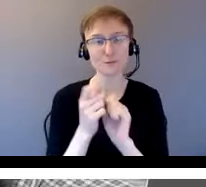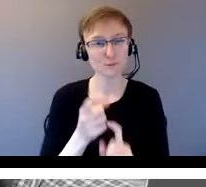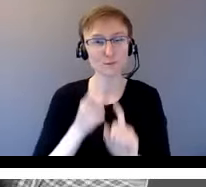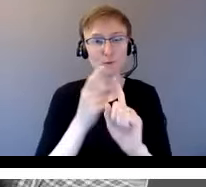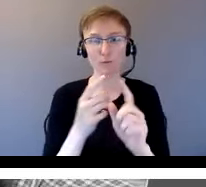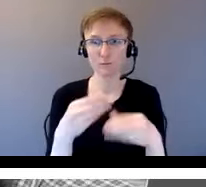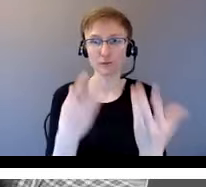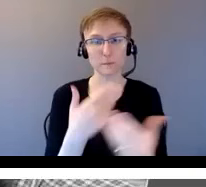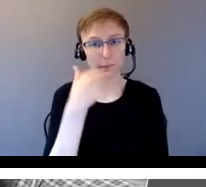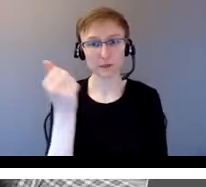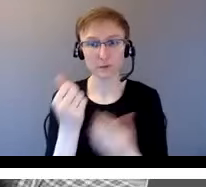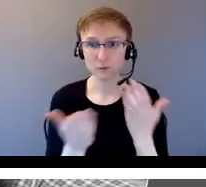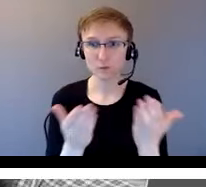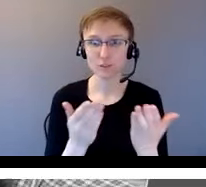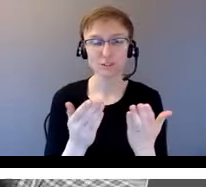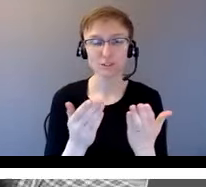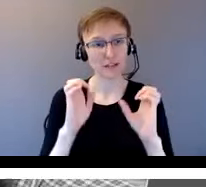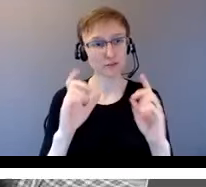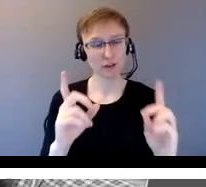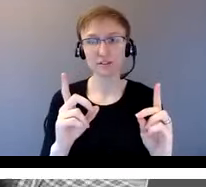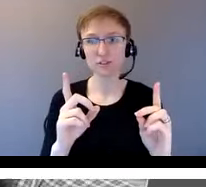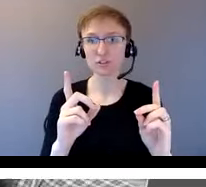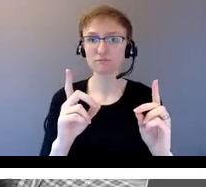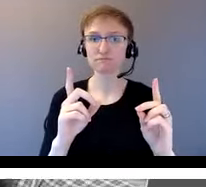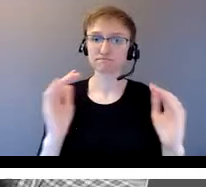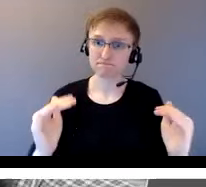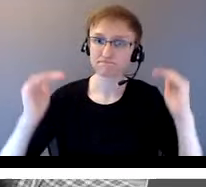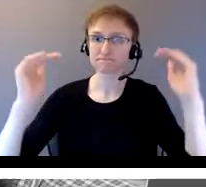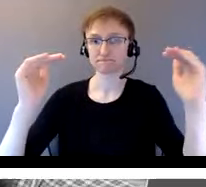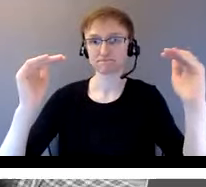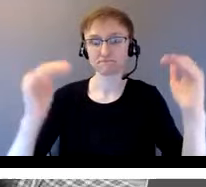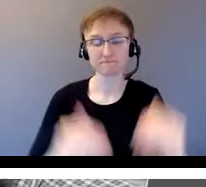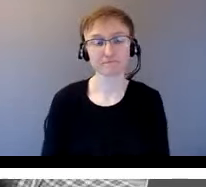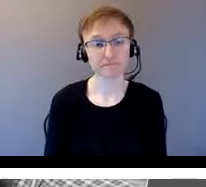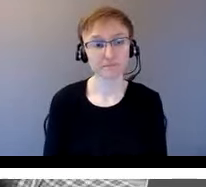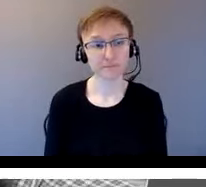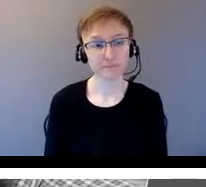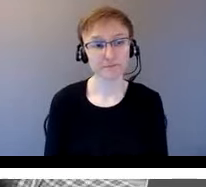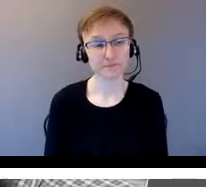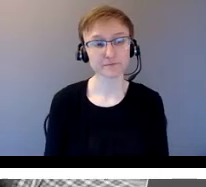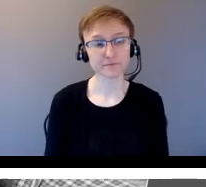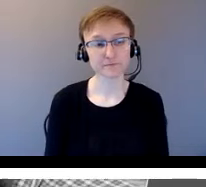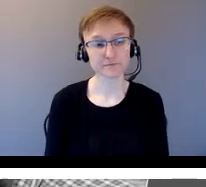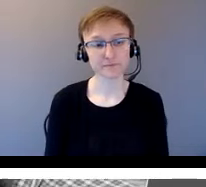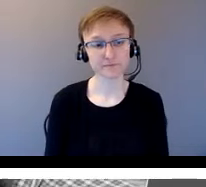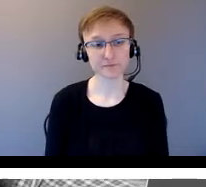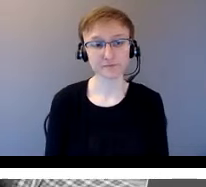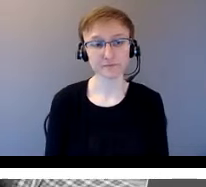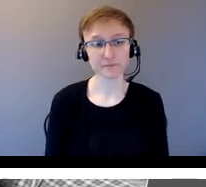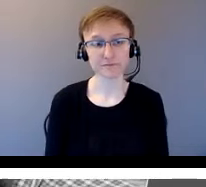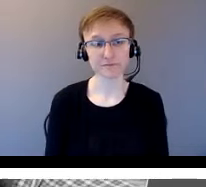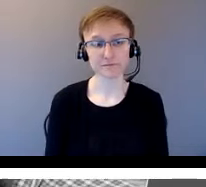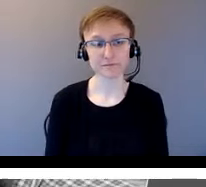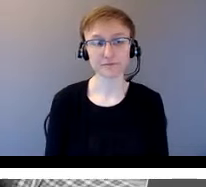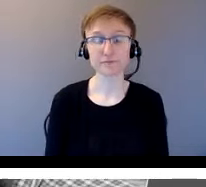services and education that we can to you out there in the community. And we also support and work in terms